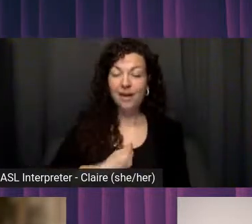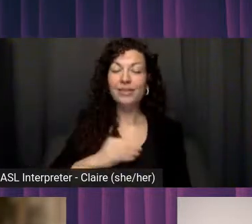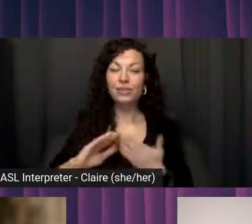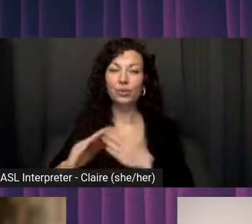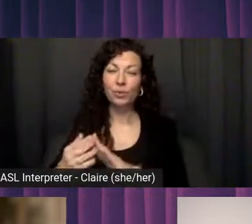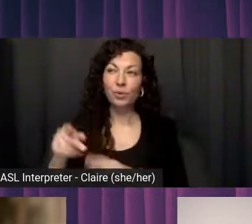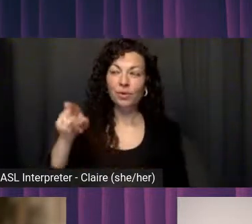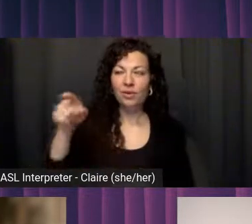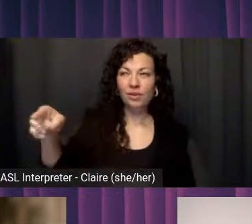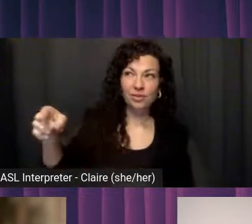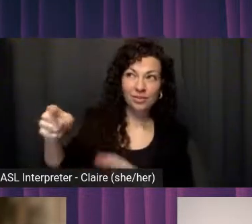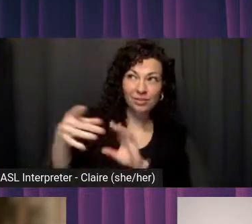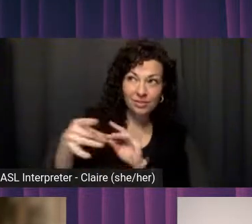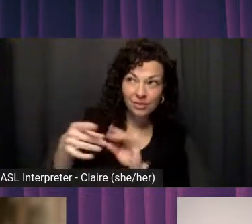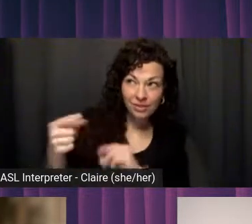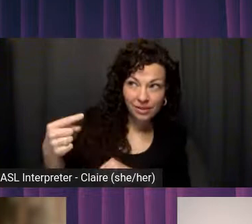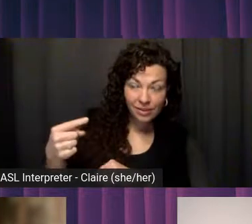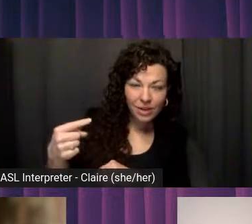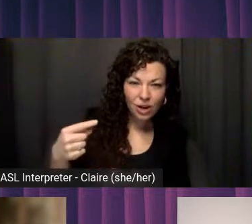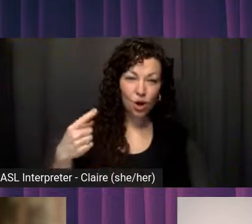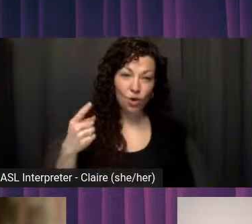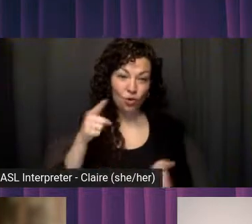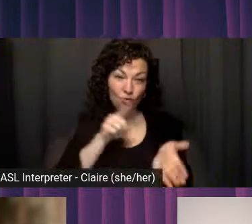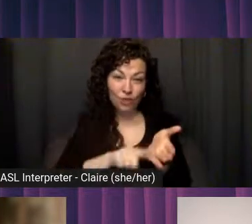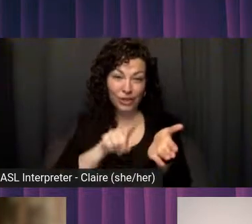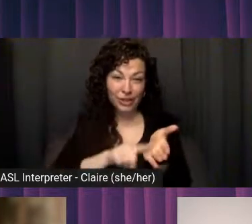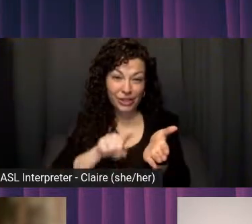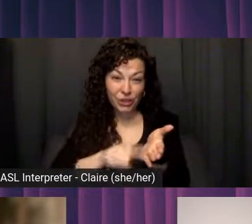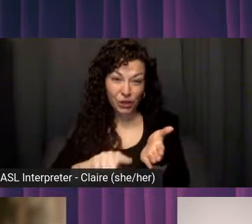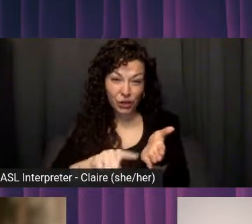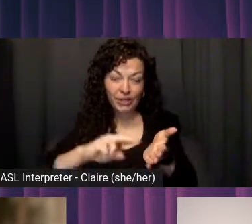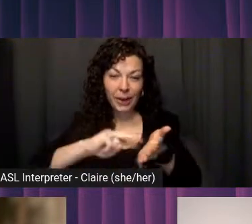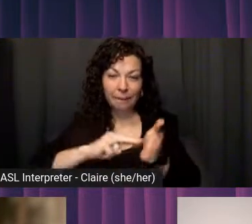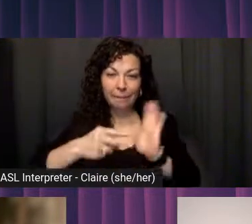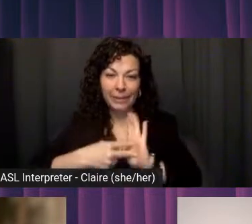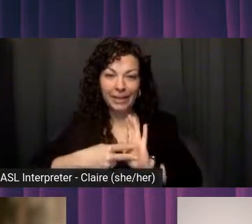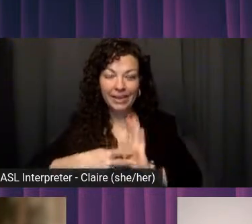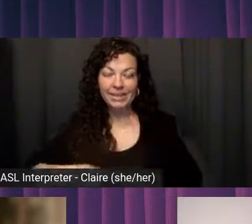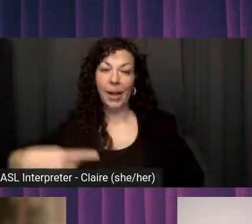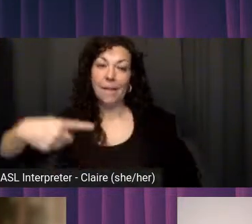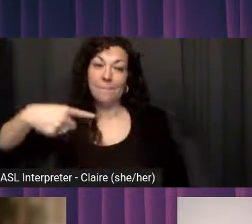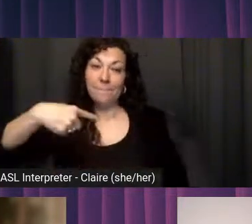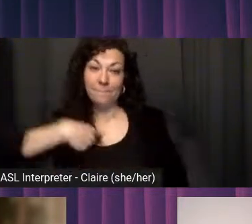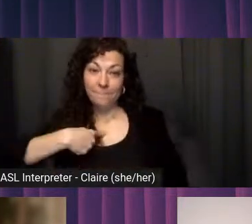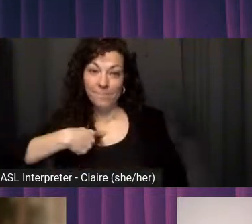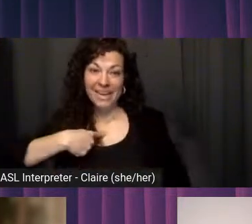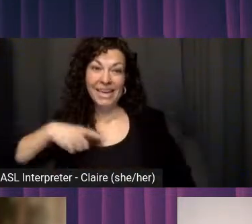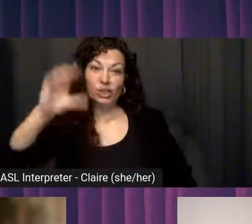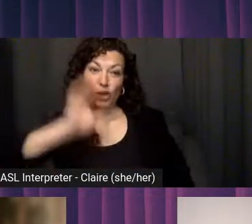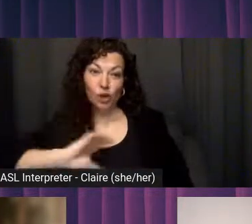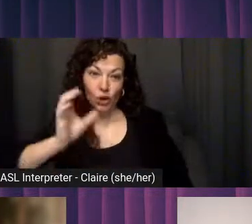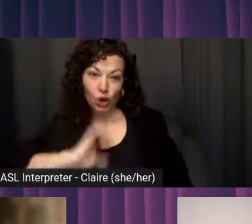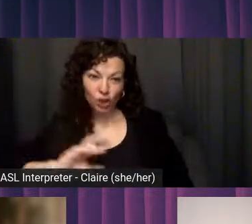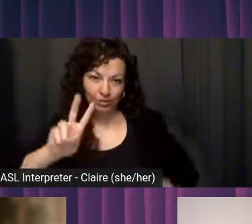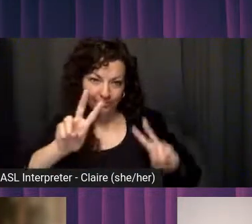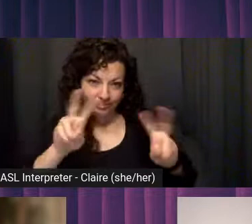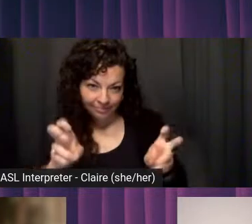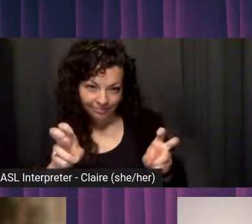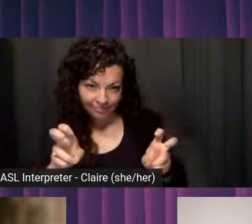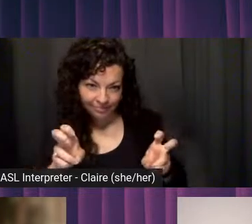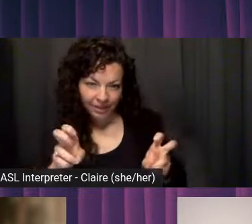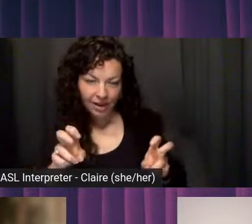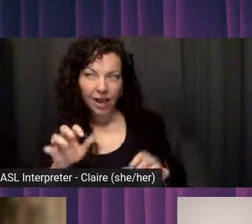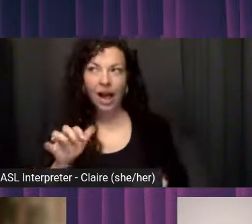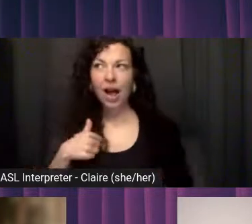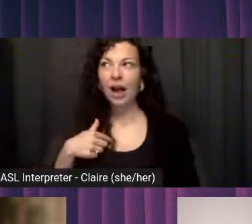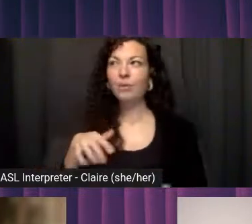said, "Research is me search." And it called me out, like called me